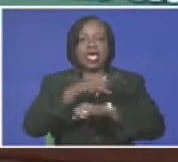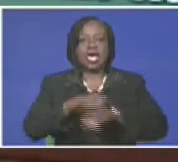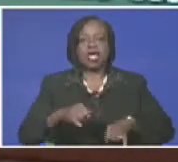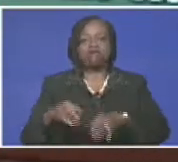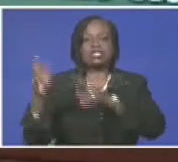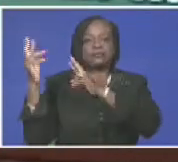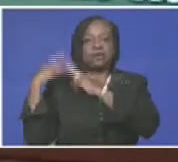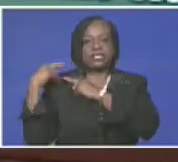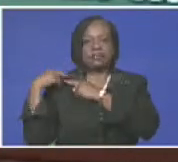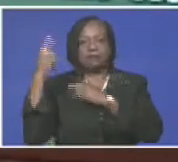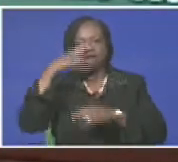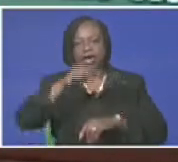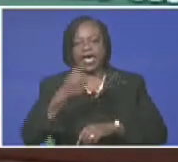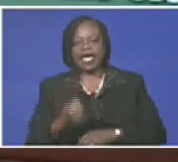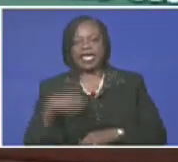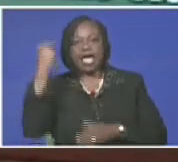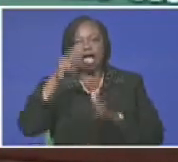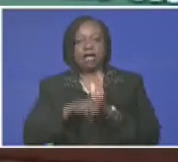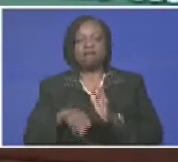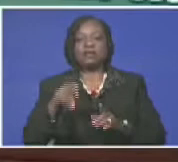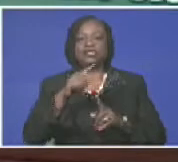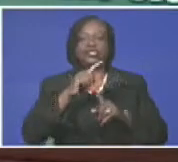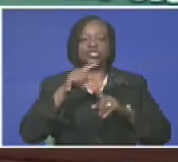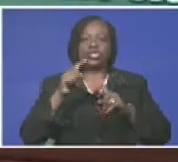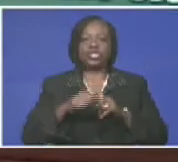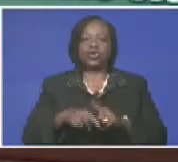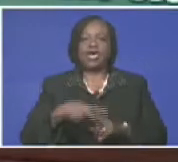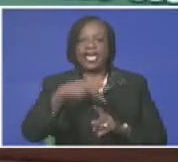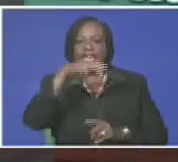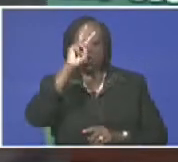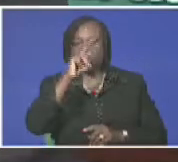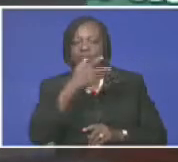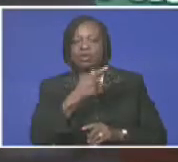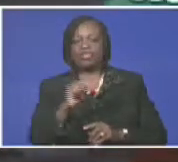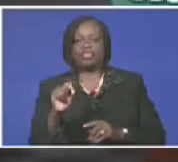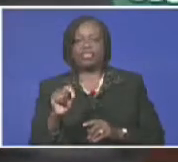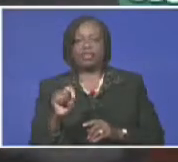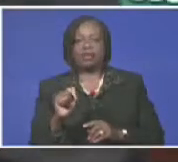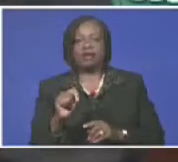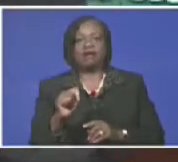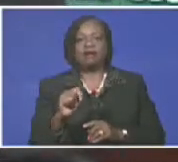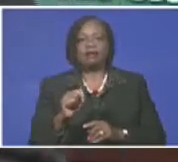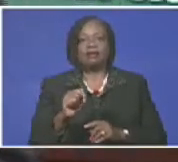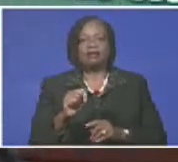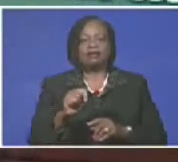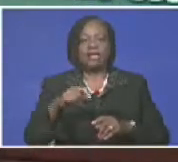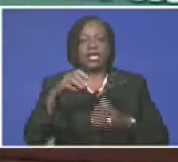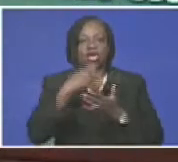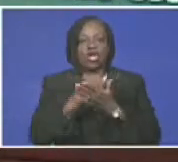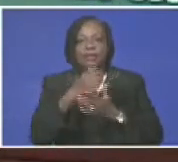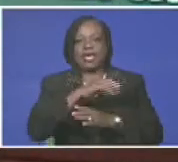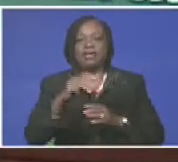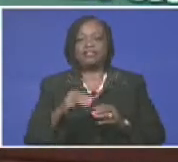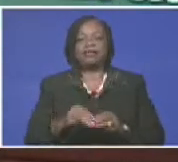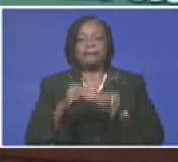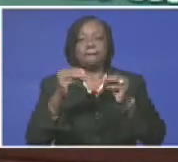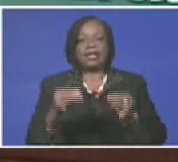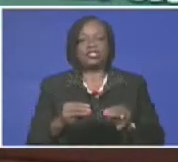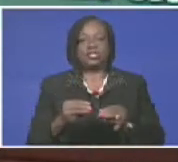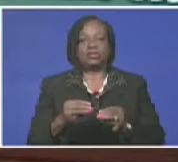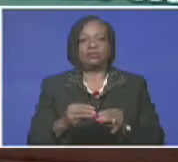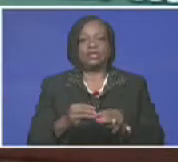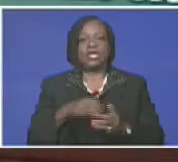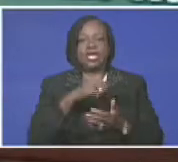for any government to ignore the plight of that economy and its major economic